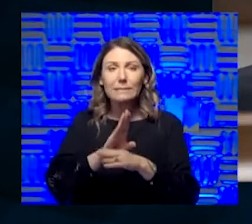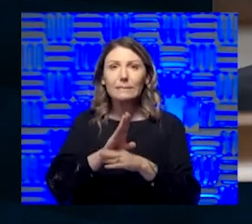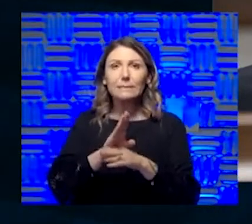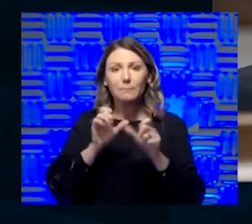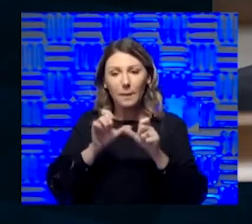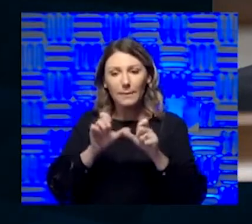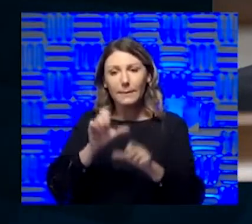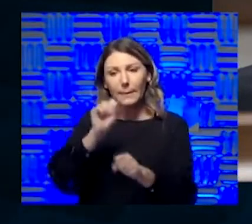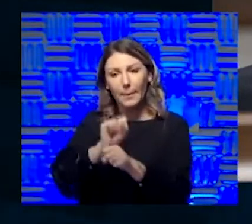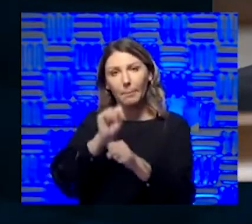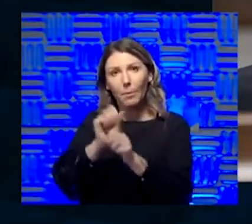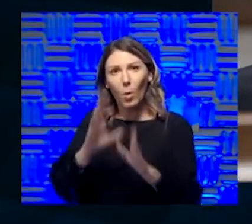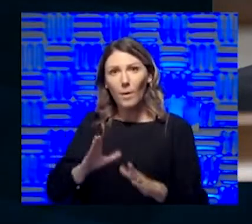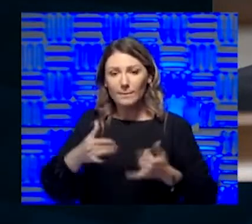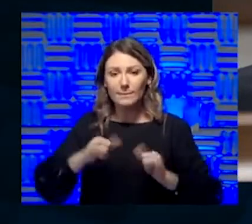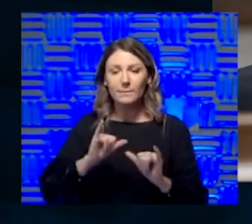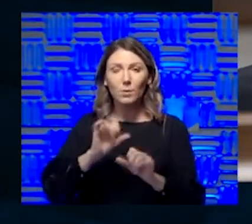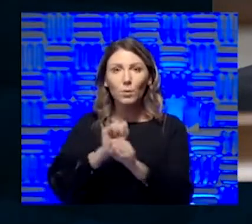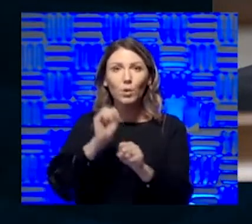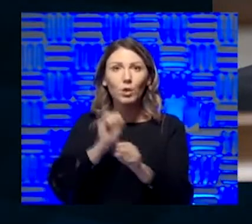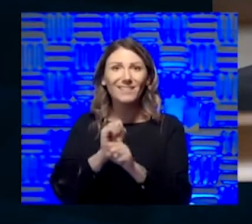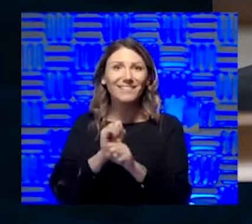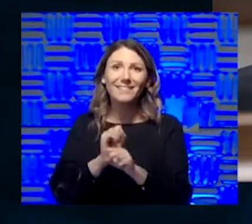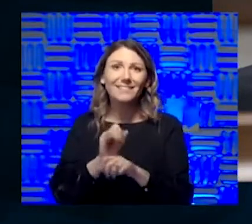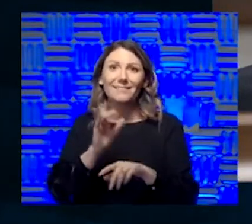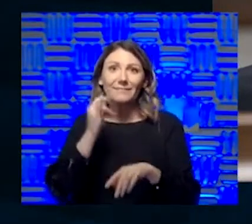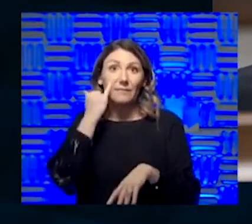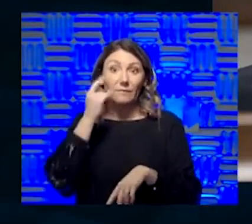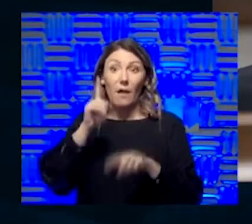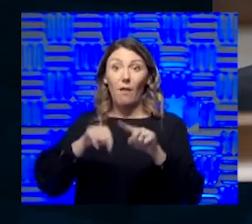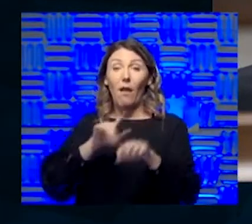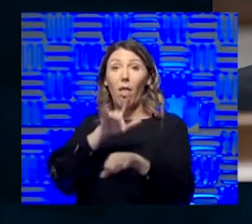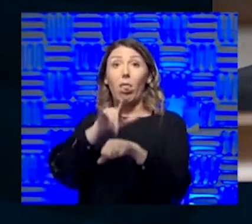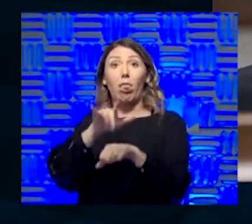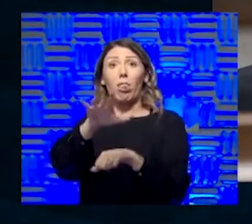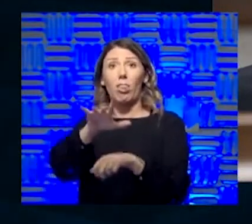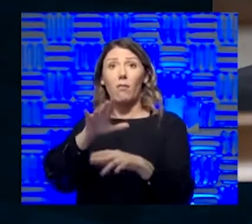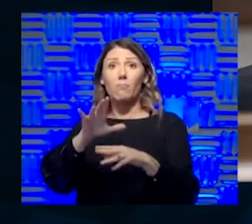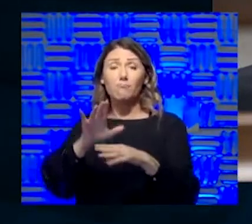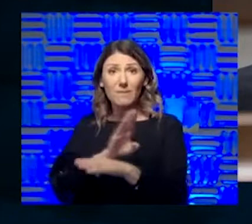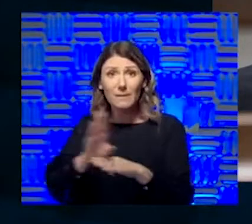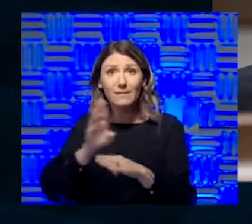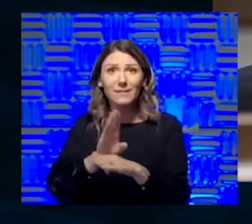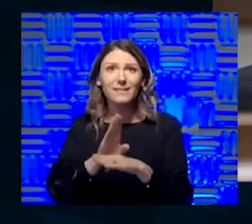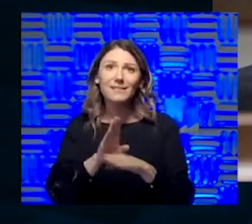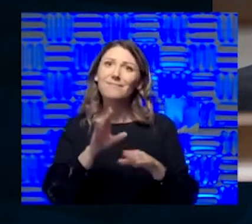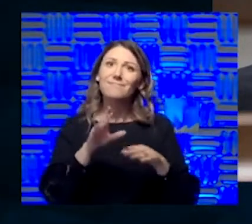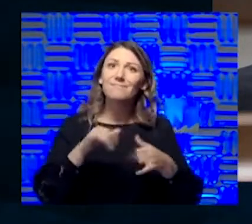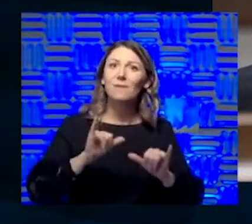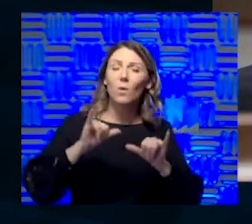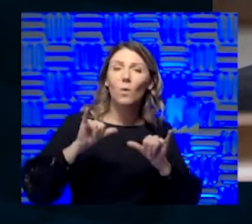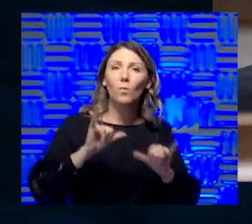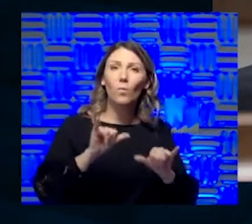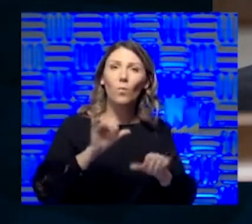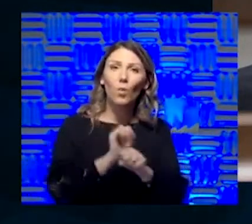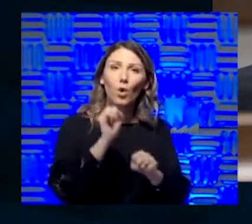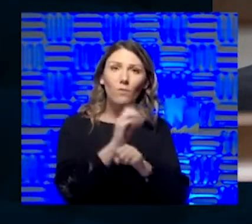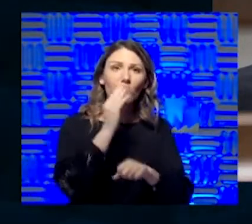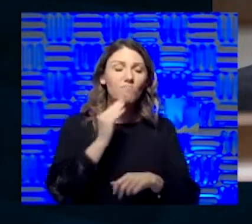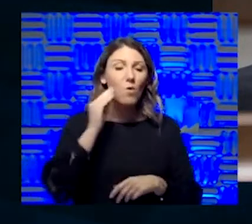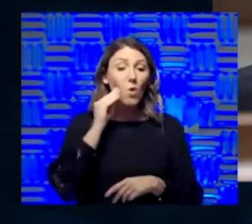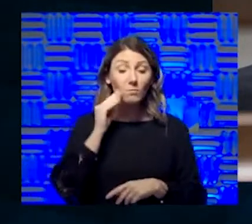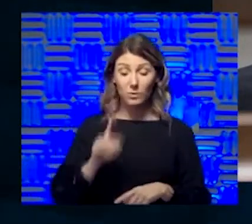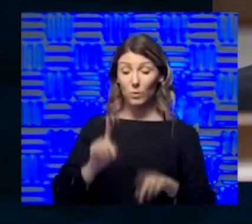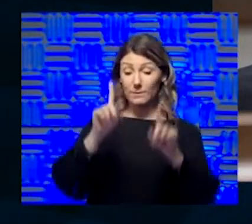can't be at the work site. So it has a health consequence as well. Testing and PPE remain